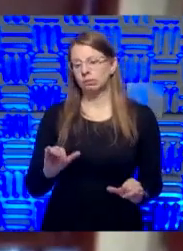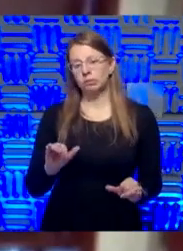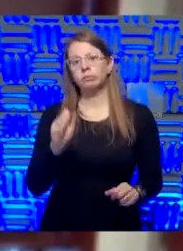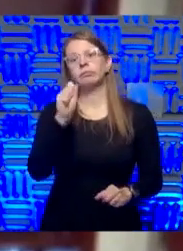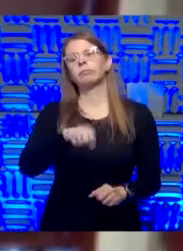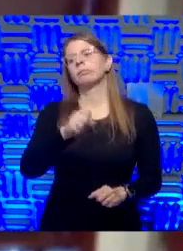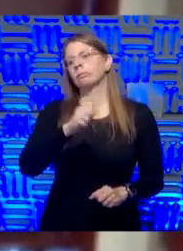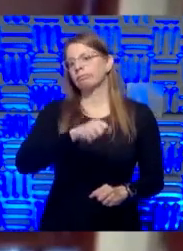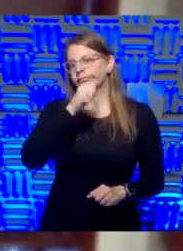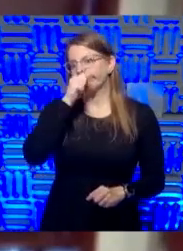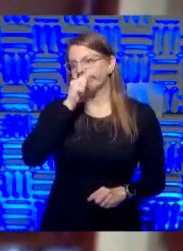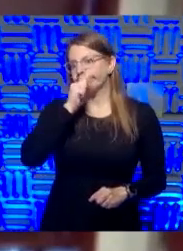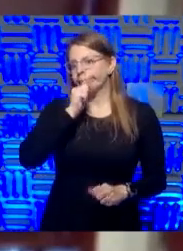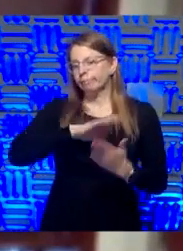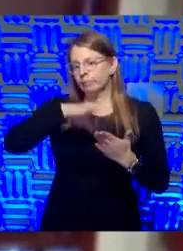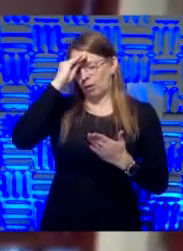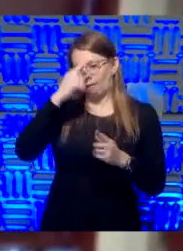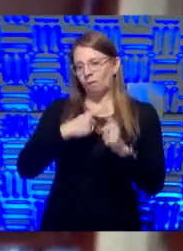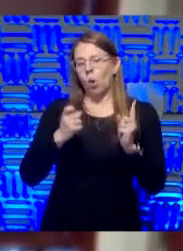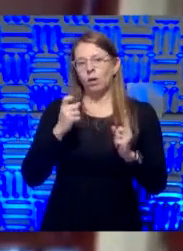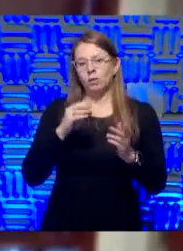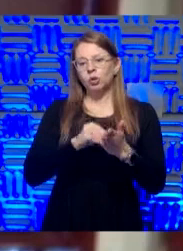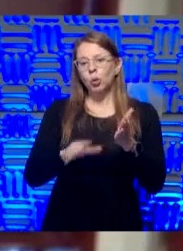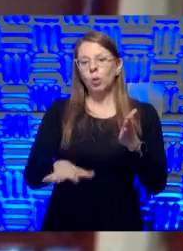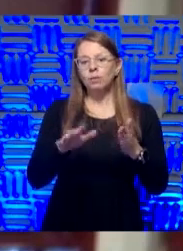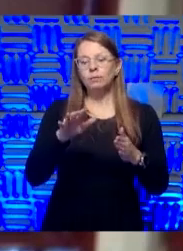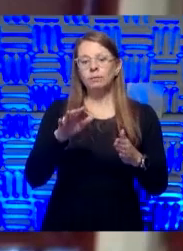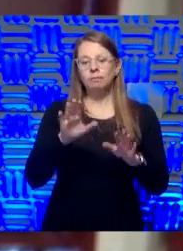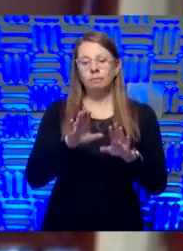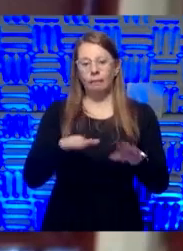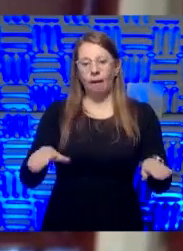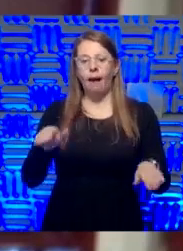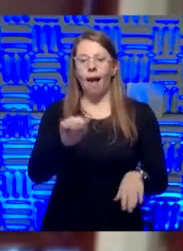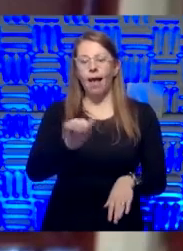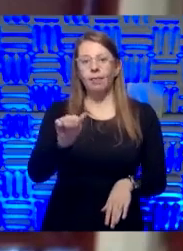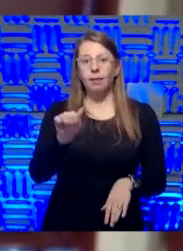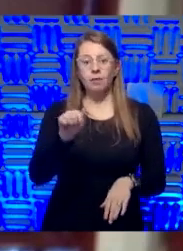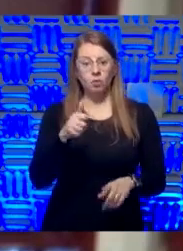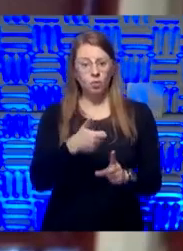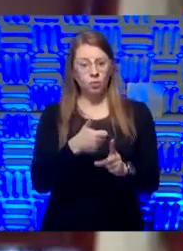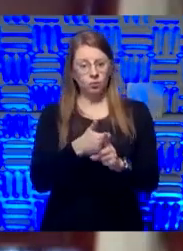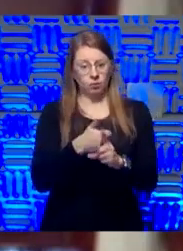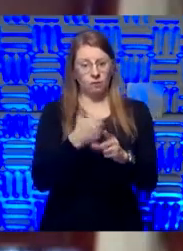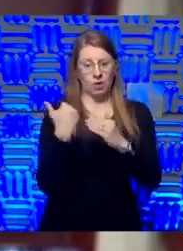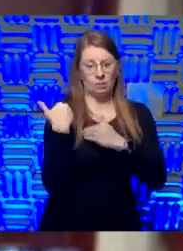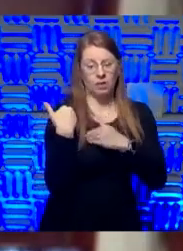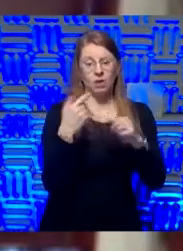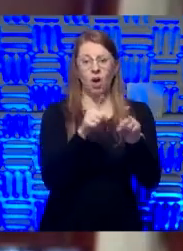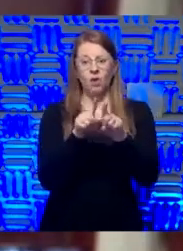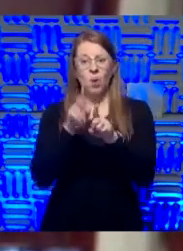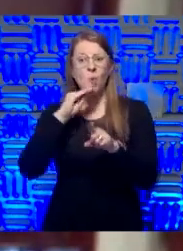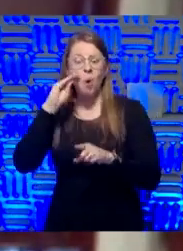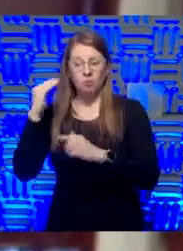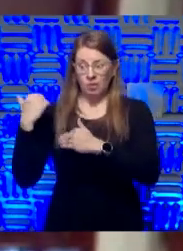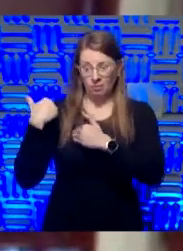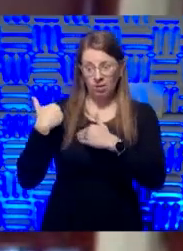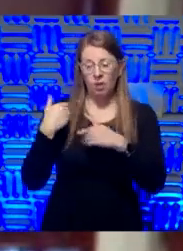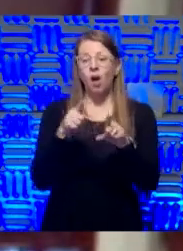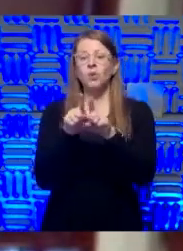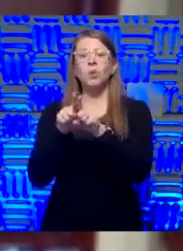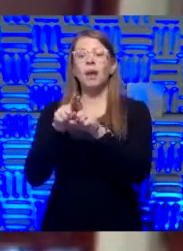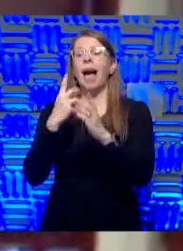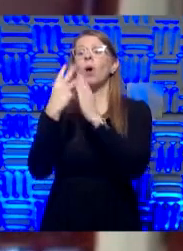our student athletes, is that they have a responsibility at home. They have a responsibility themselves at home and in their community to do the right thing.